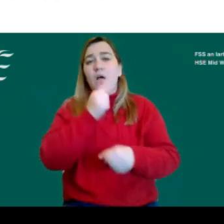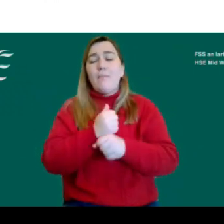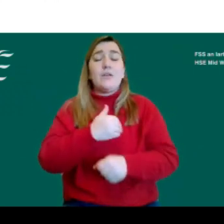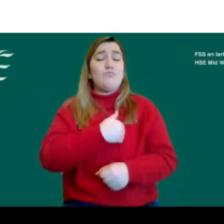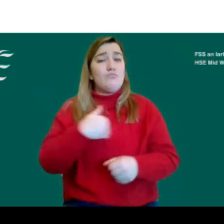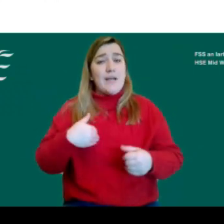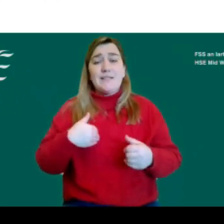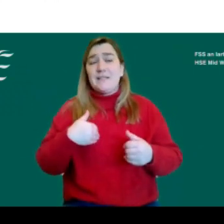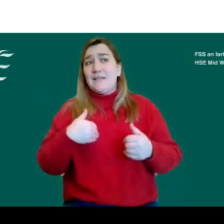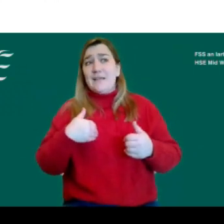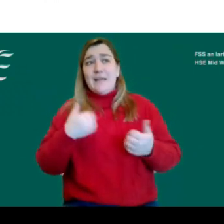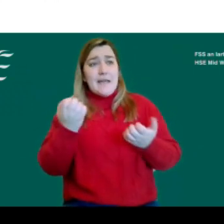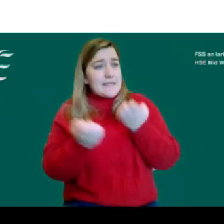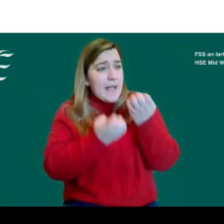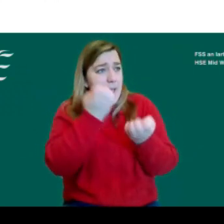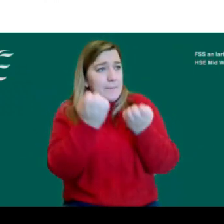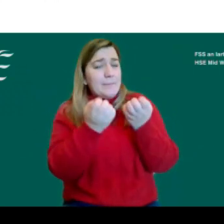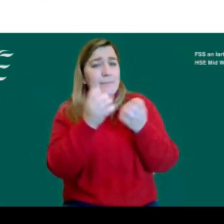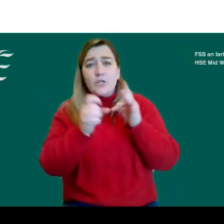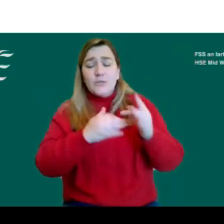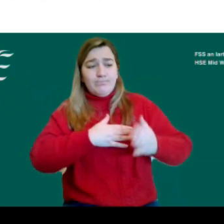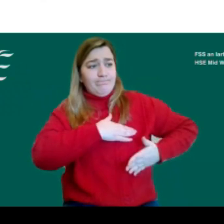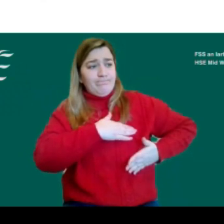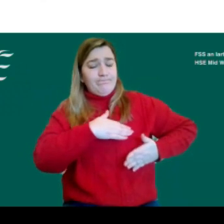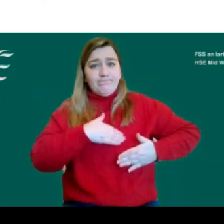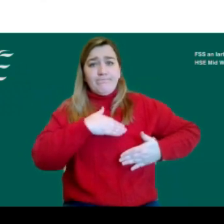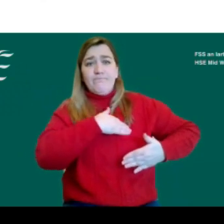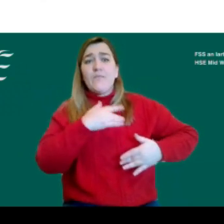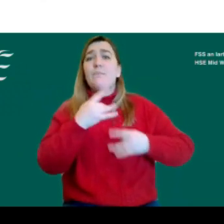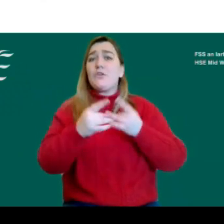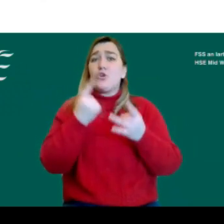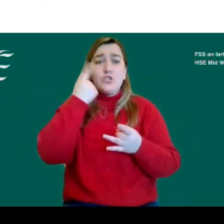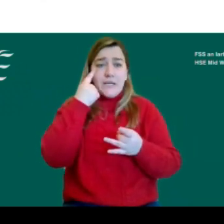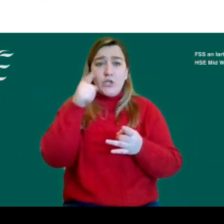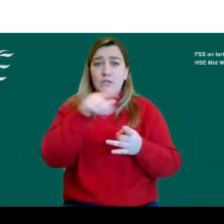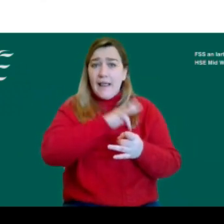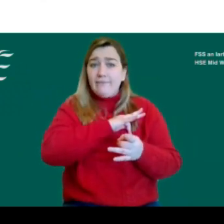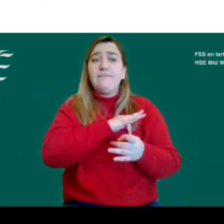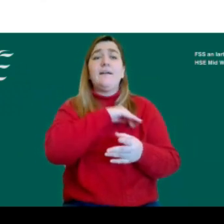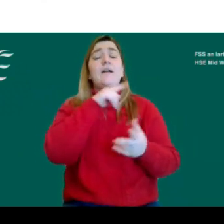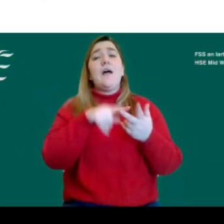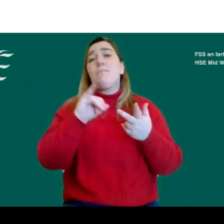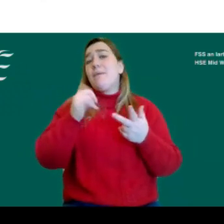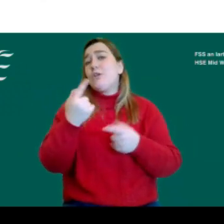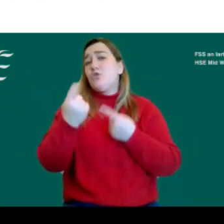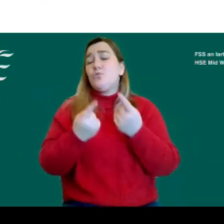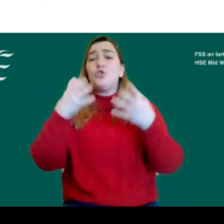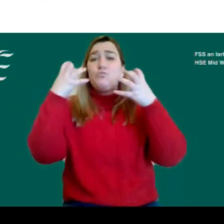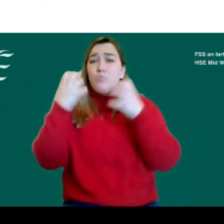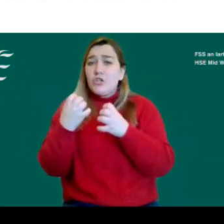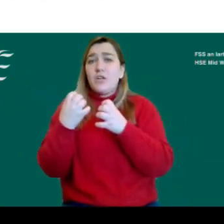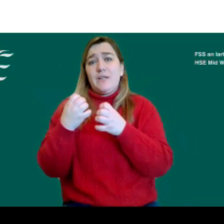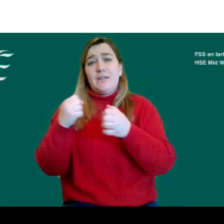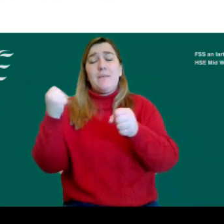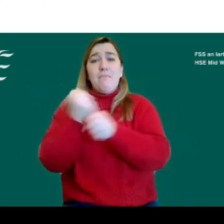consider other causes for depression, or maybe doing depression scores, because some women can have depression that it doesn't respond to HRT. So I spend my life talking to women who feel they